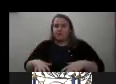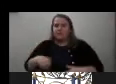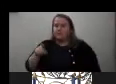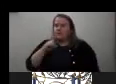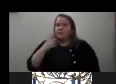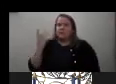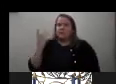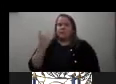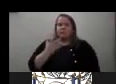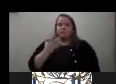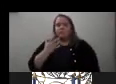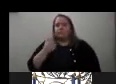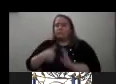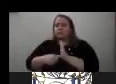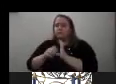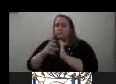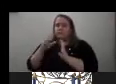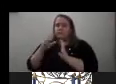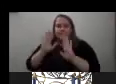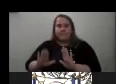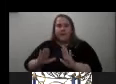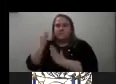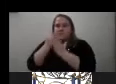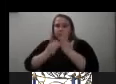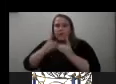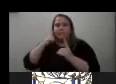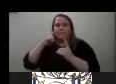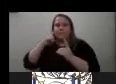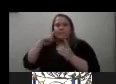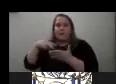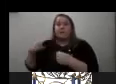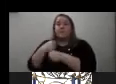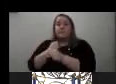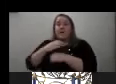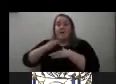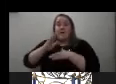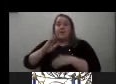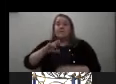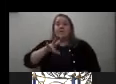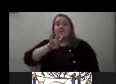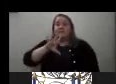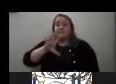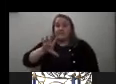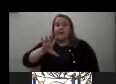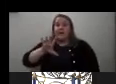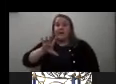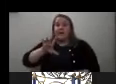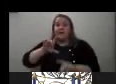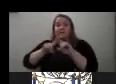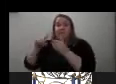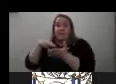incomparable artist for ballet and created over 75 of Balanchine's